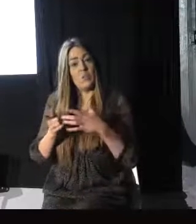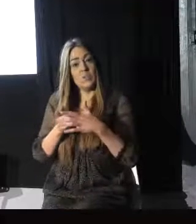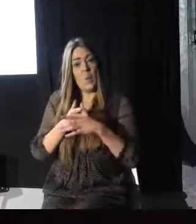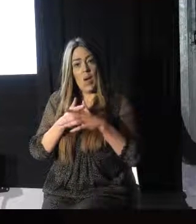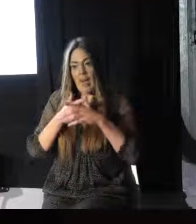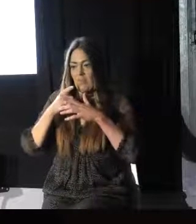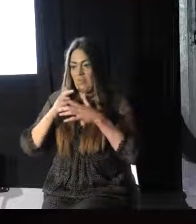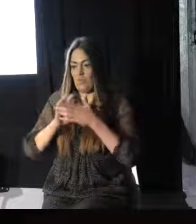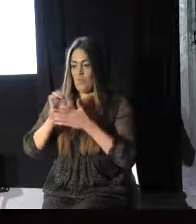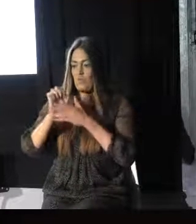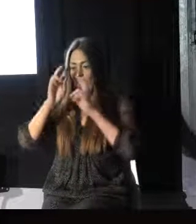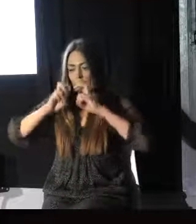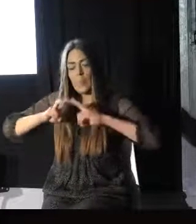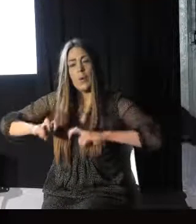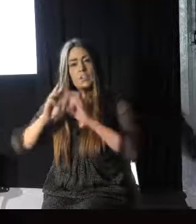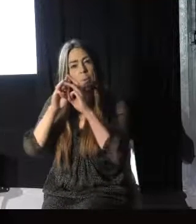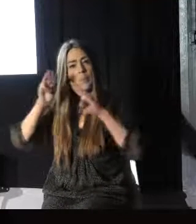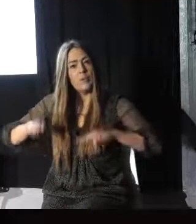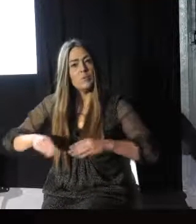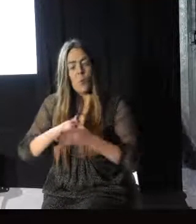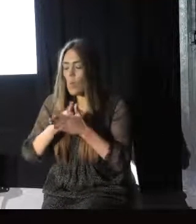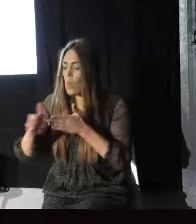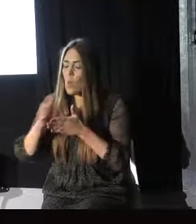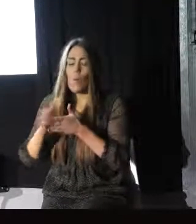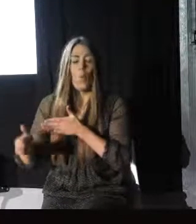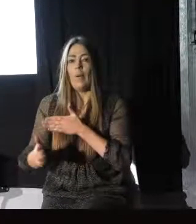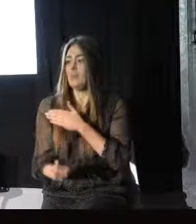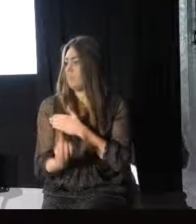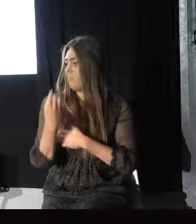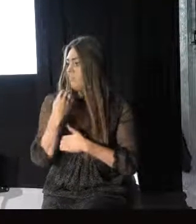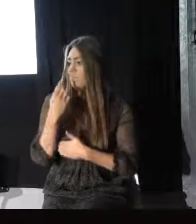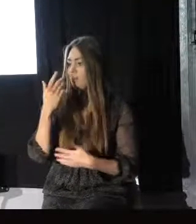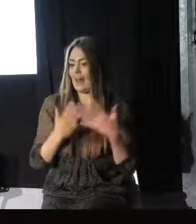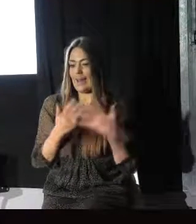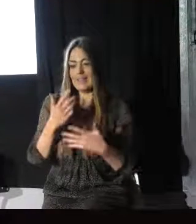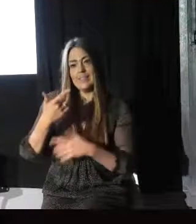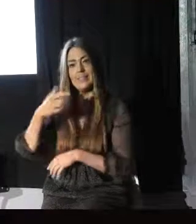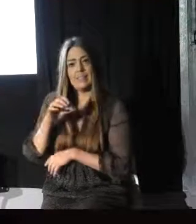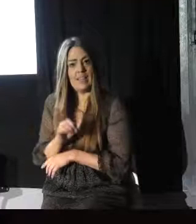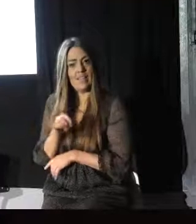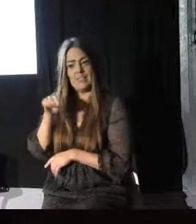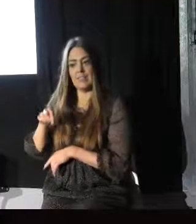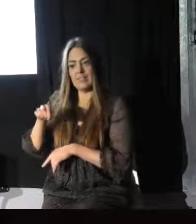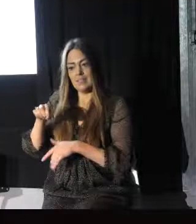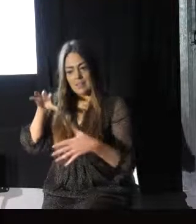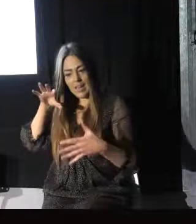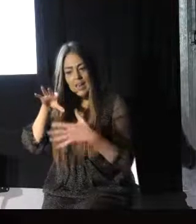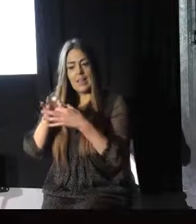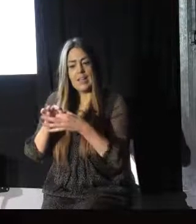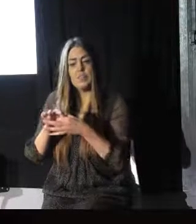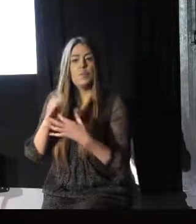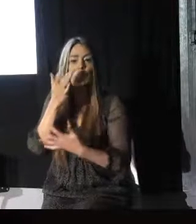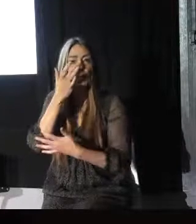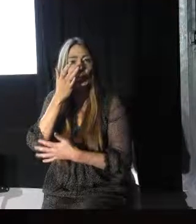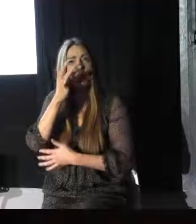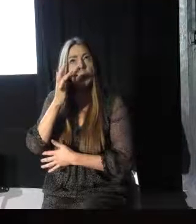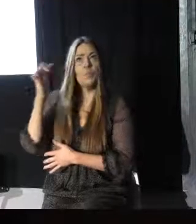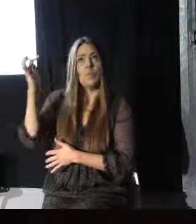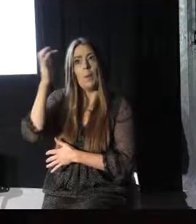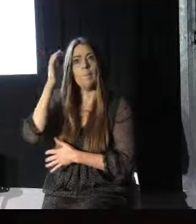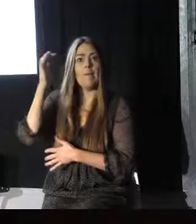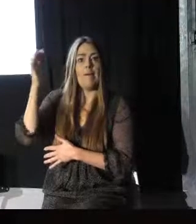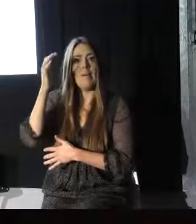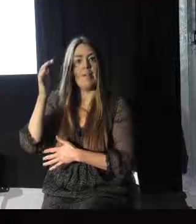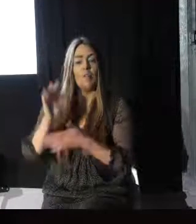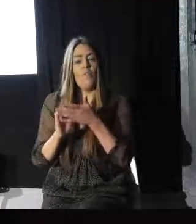the start, from the 1870s, they were about the myth of cultural whiteness, just as much as they